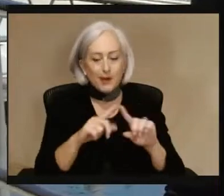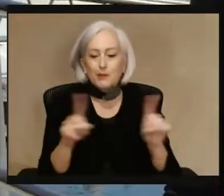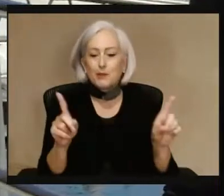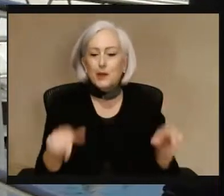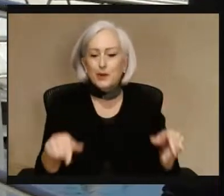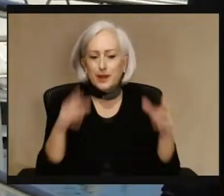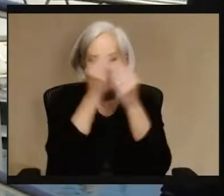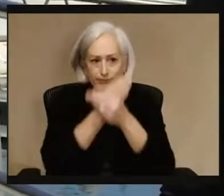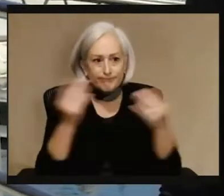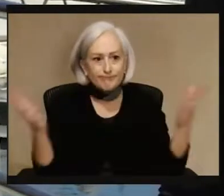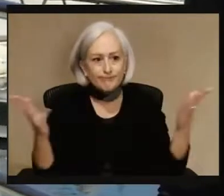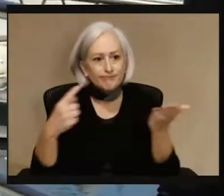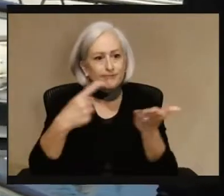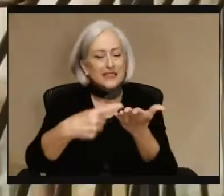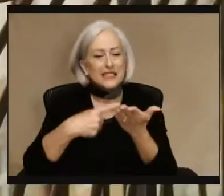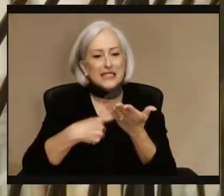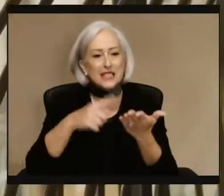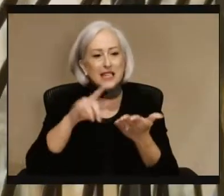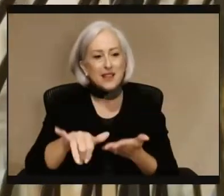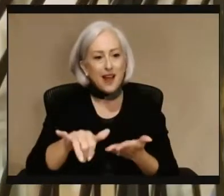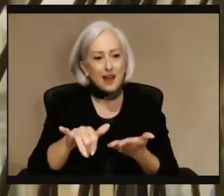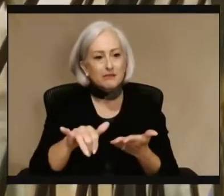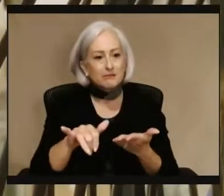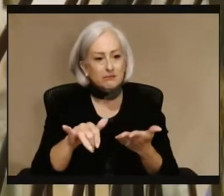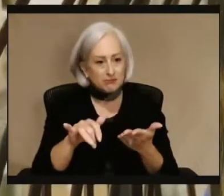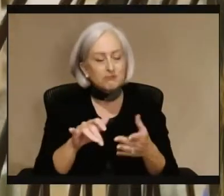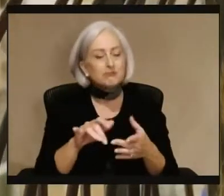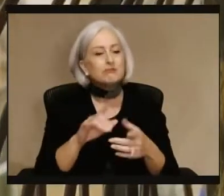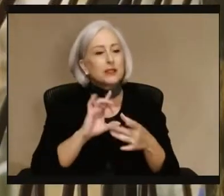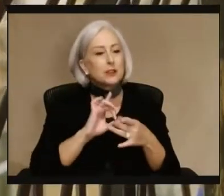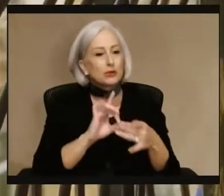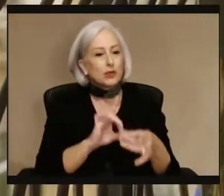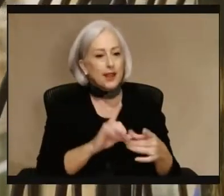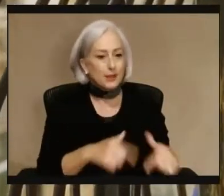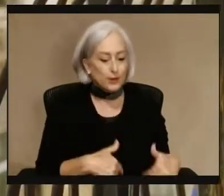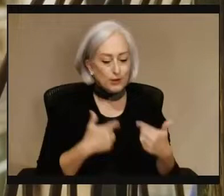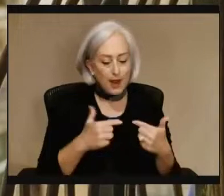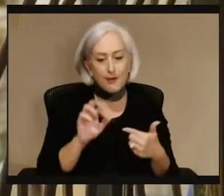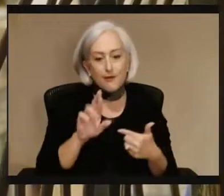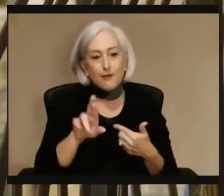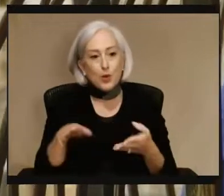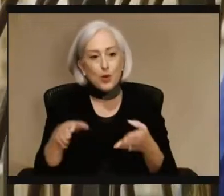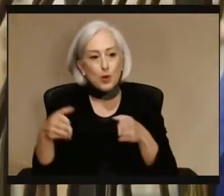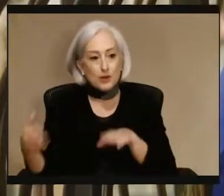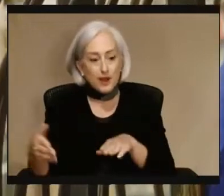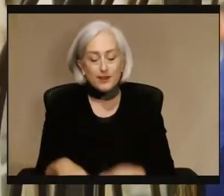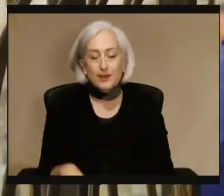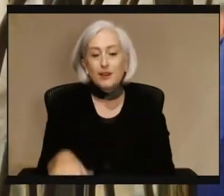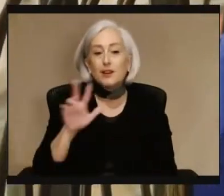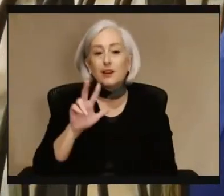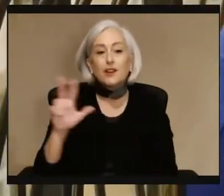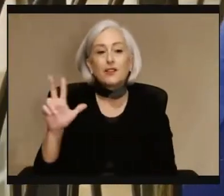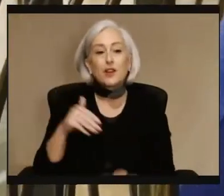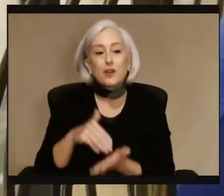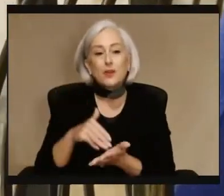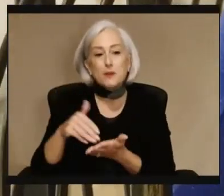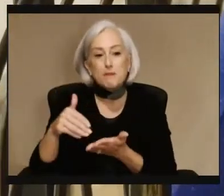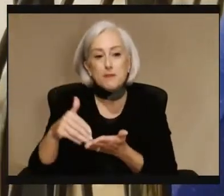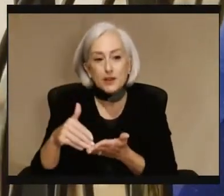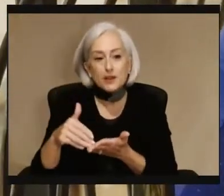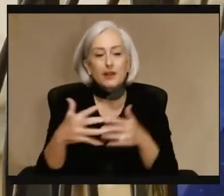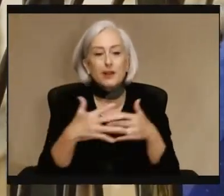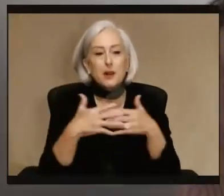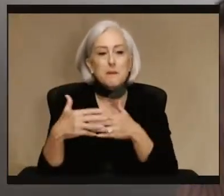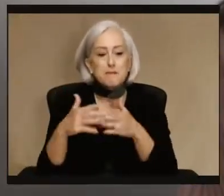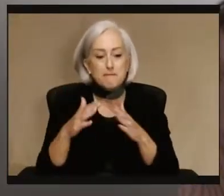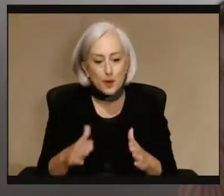and talk about it. It's a matter of life and death. It's a battle 53 million Americans face every day, some form of